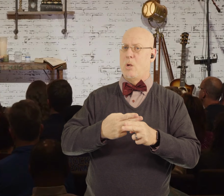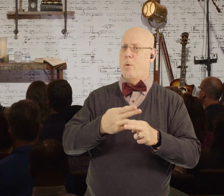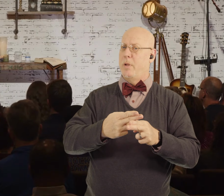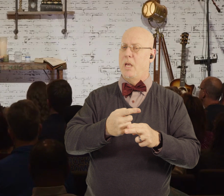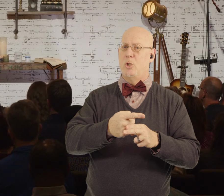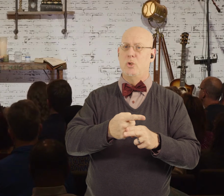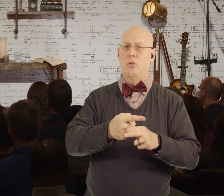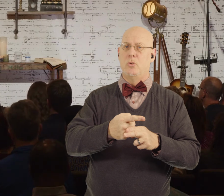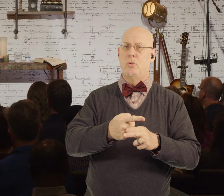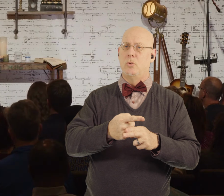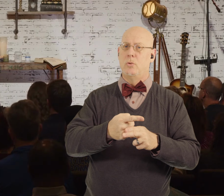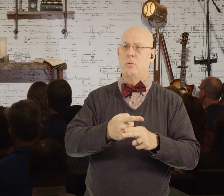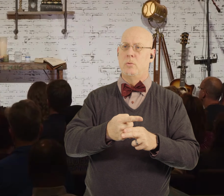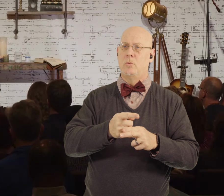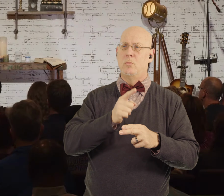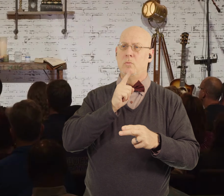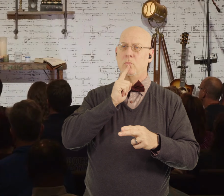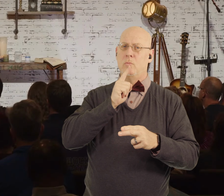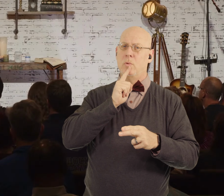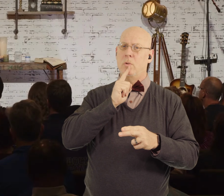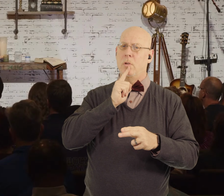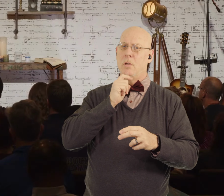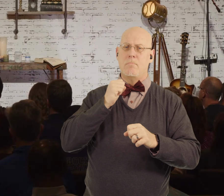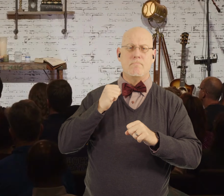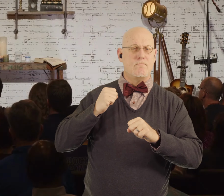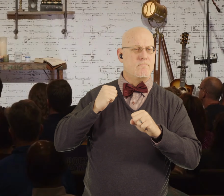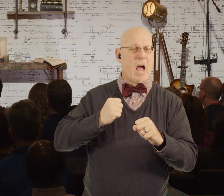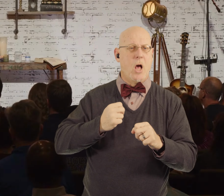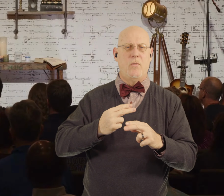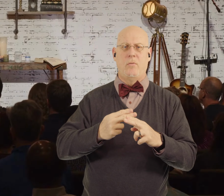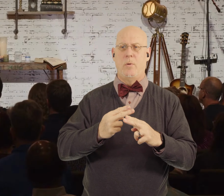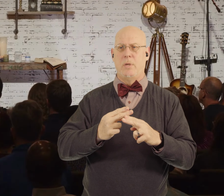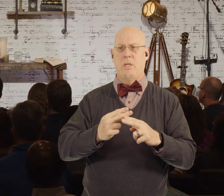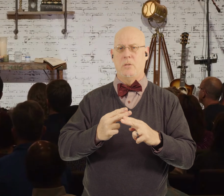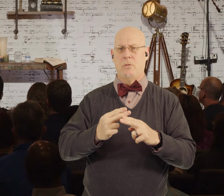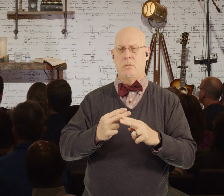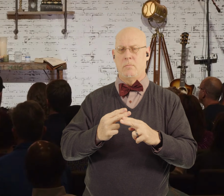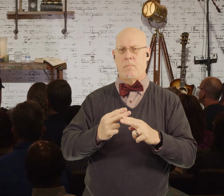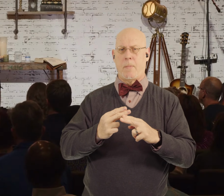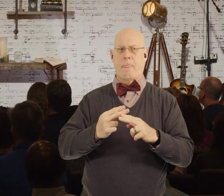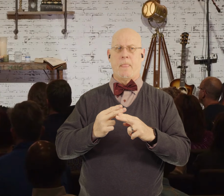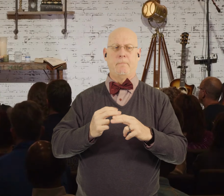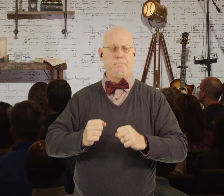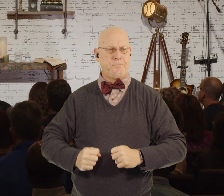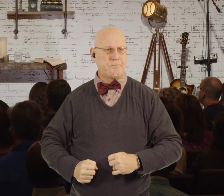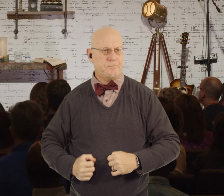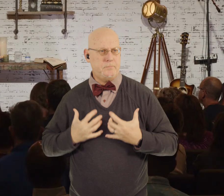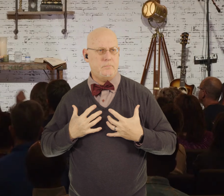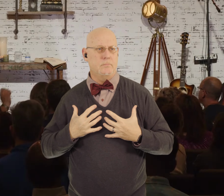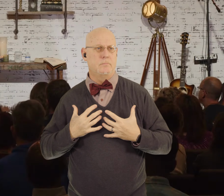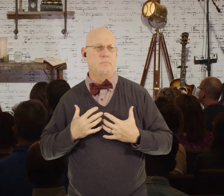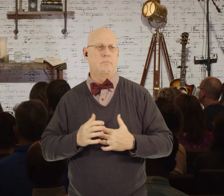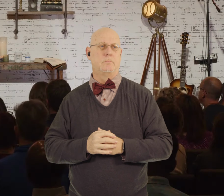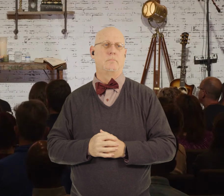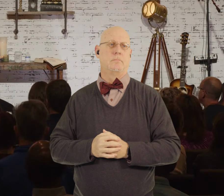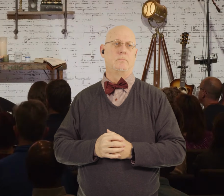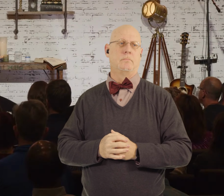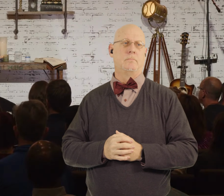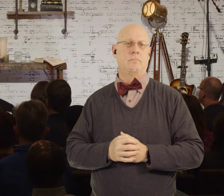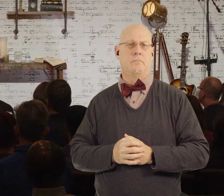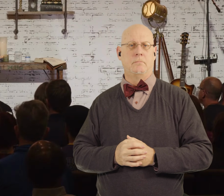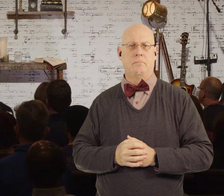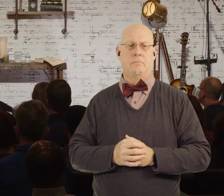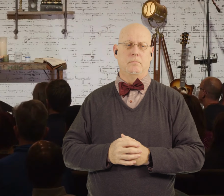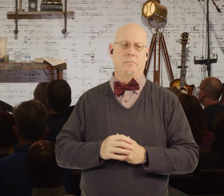He had a name, a reputation, a really, really powerful reputation of being alive, but by his own